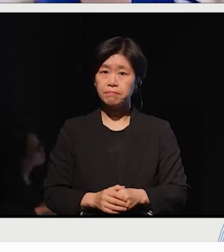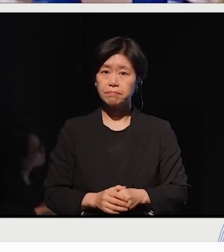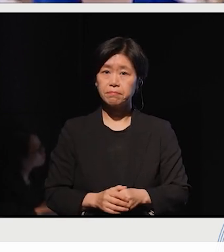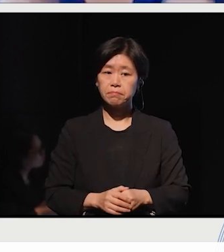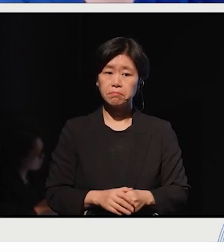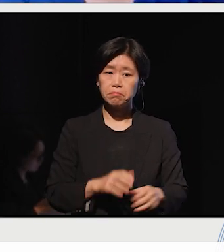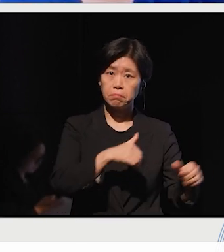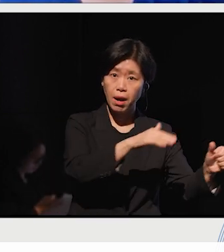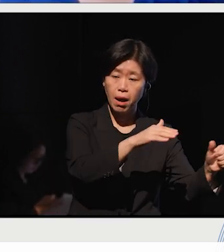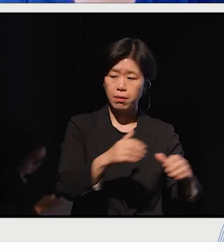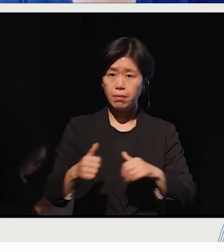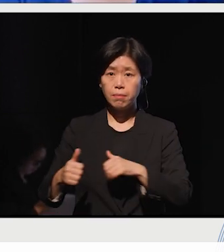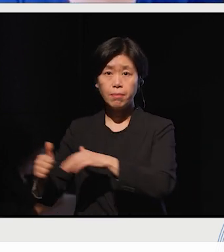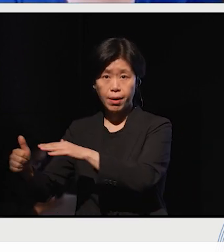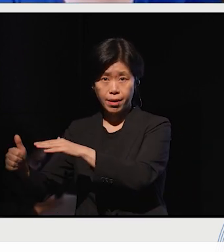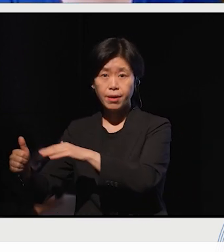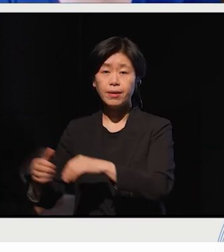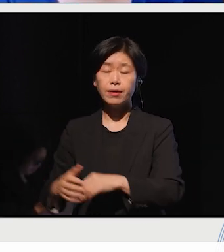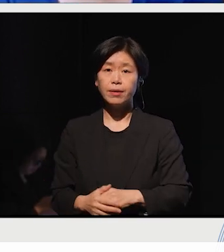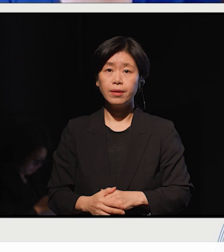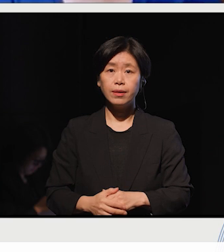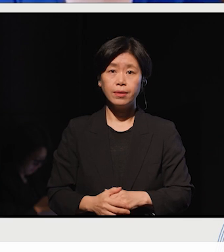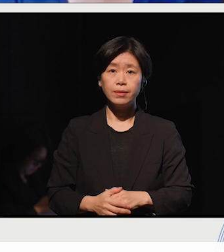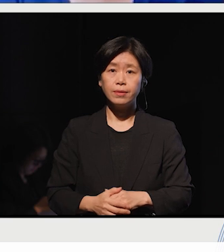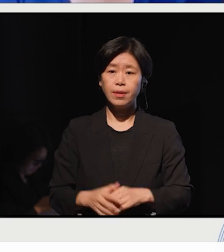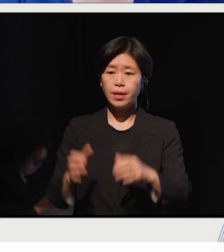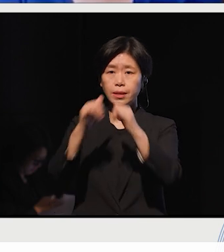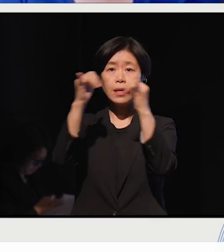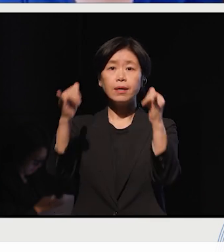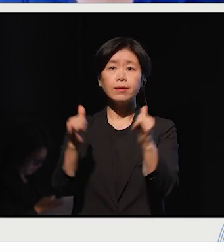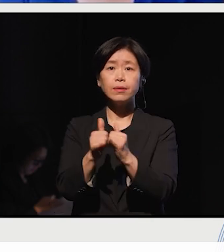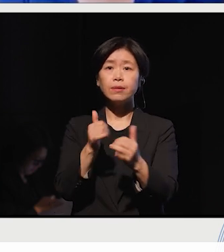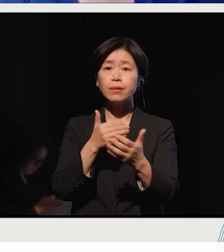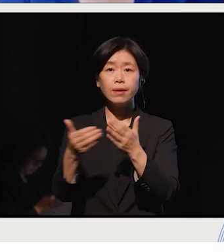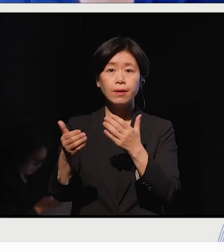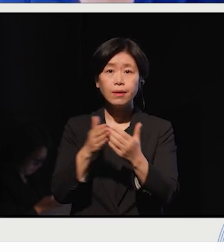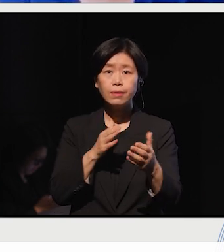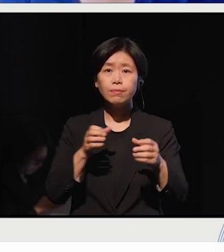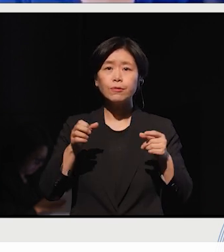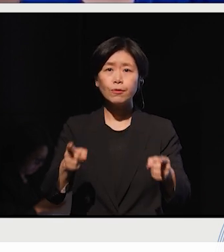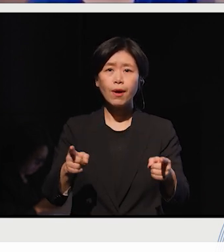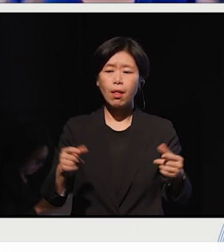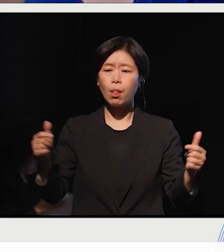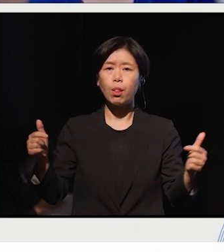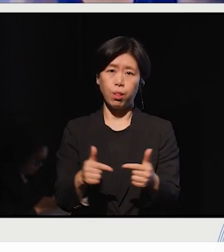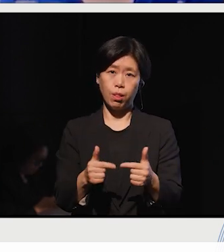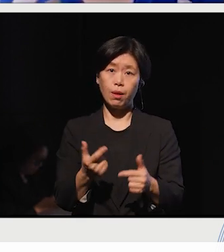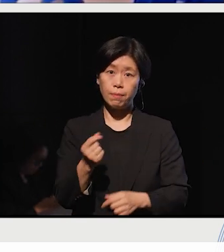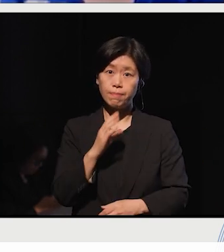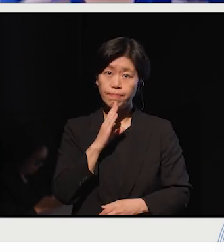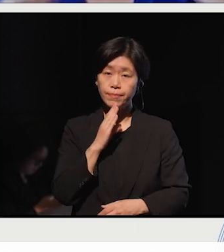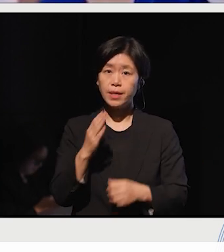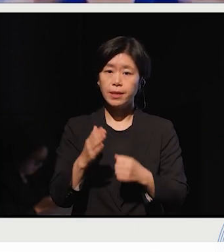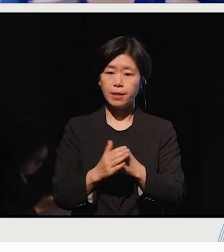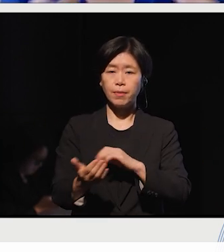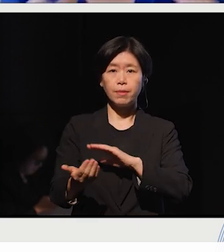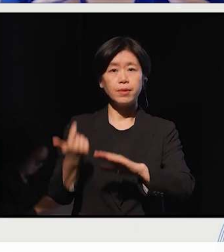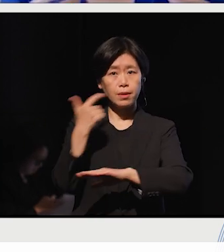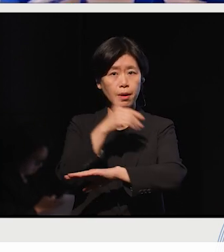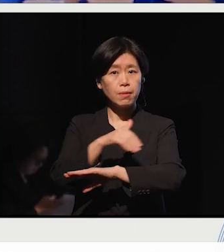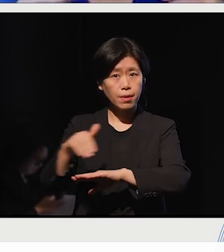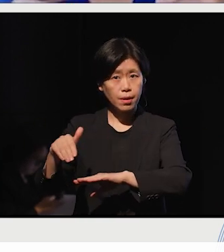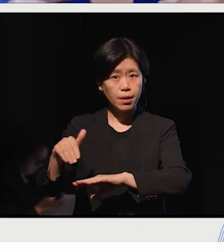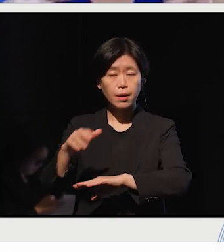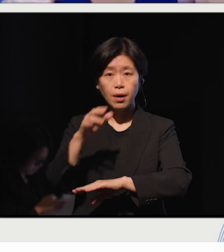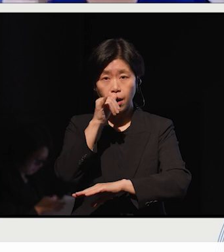doing your planning and you're establishing your accessibility policies, procedures, and practices. Where possible, you want to make